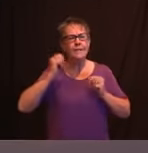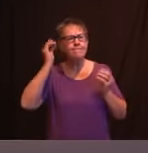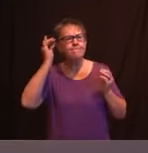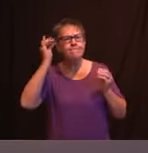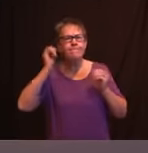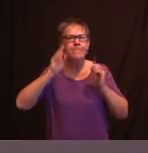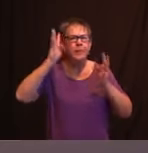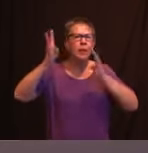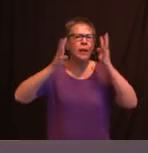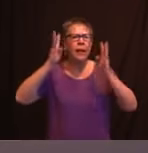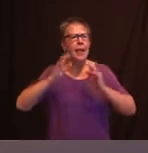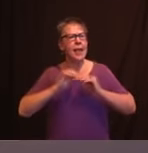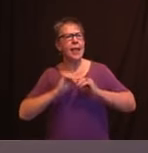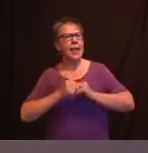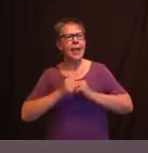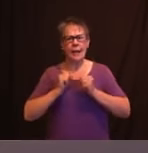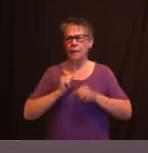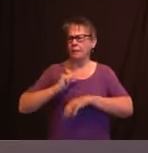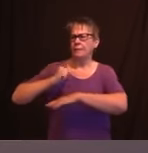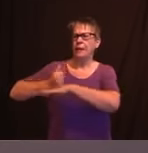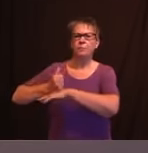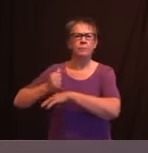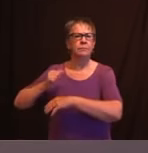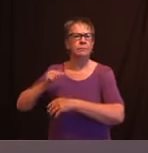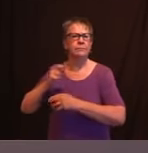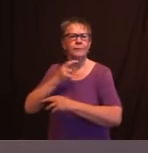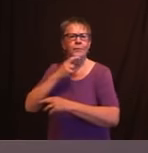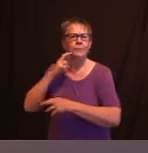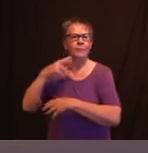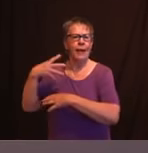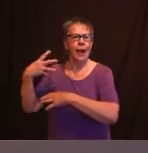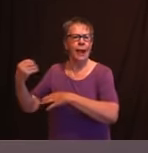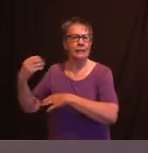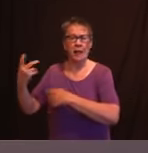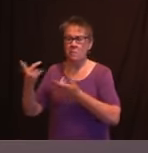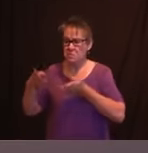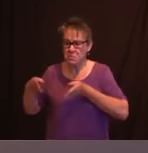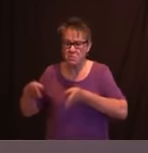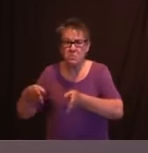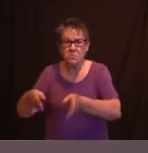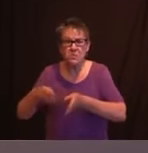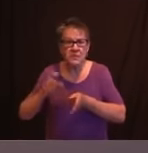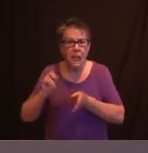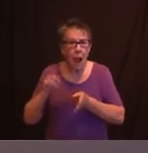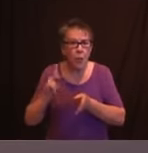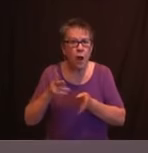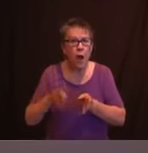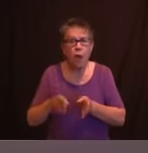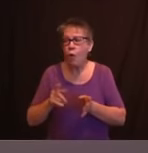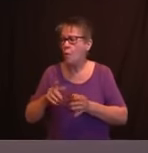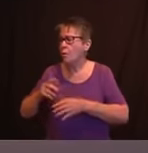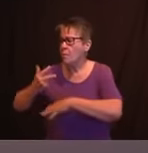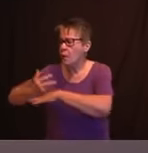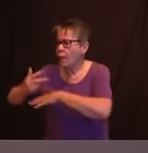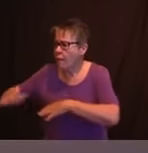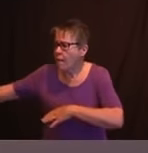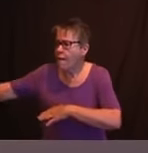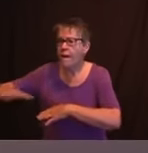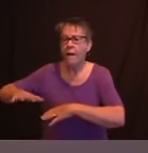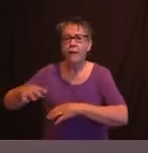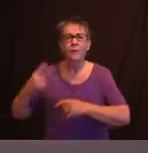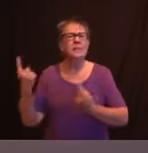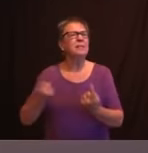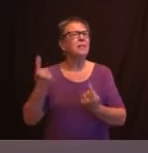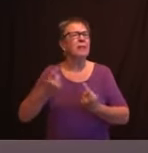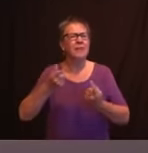between buildings, as long as it can be done safely and responsibly, we like that. But having said